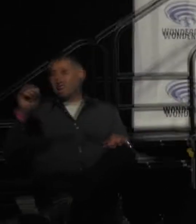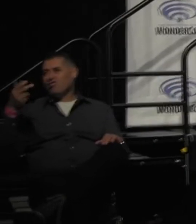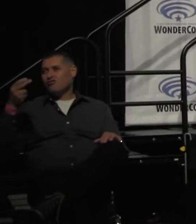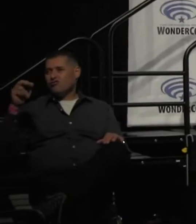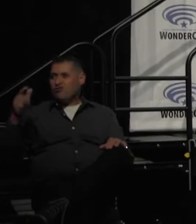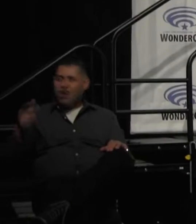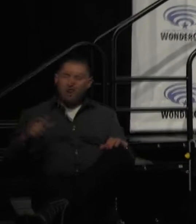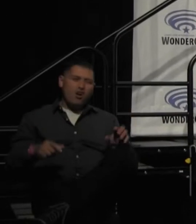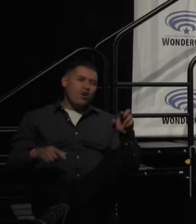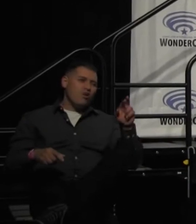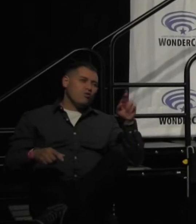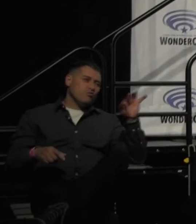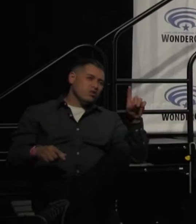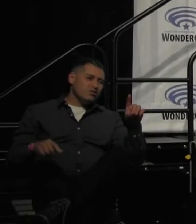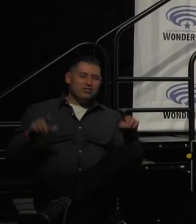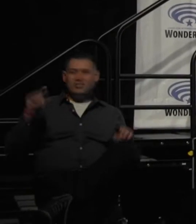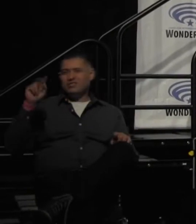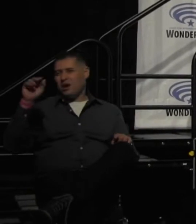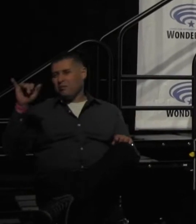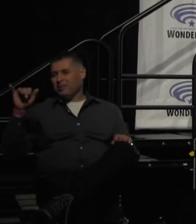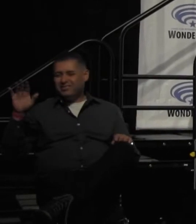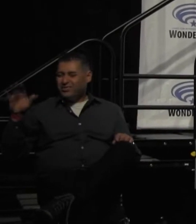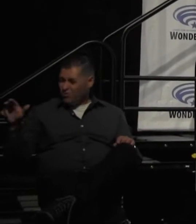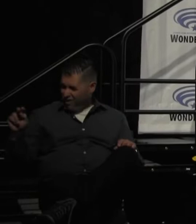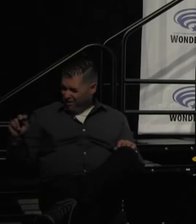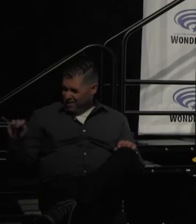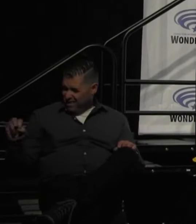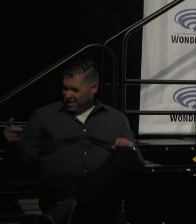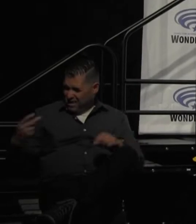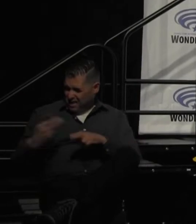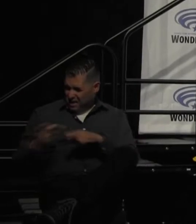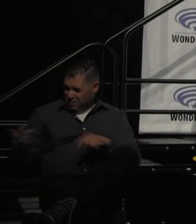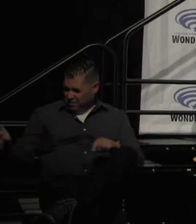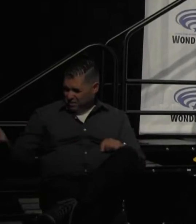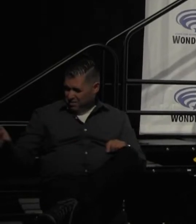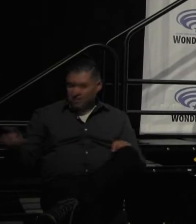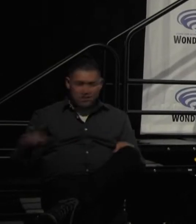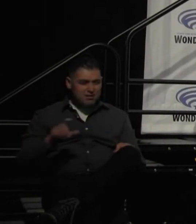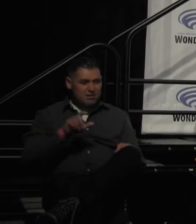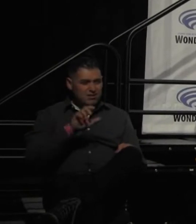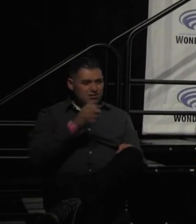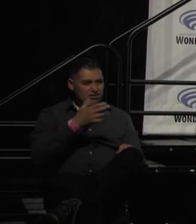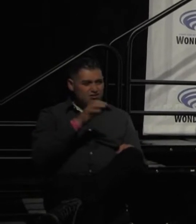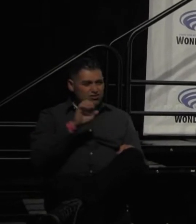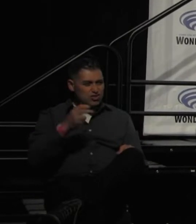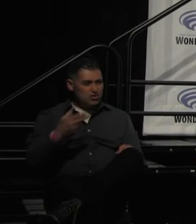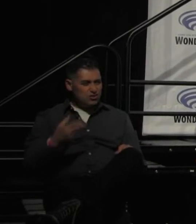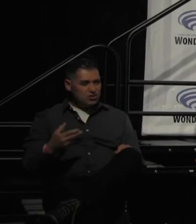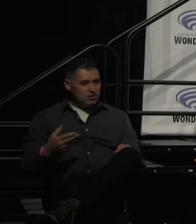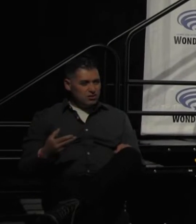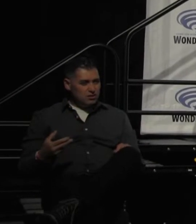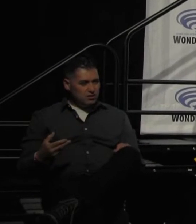and Tommy. Nah. I said, don't you have a nickname? And Cheech says, yeah, it's Cheech.